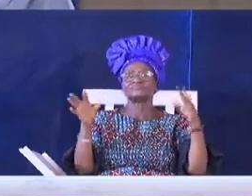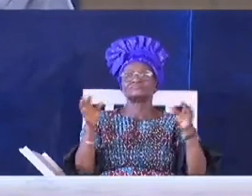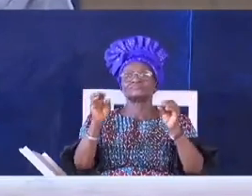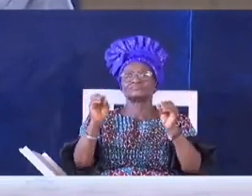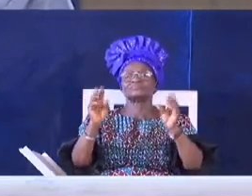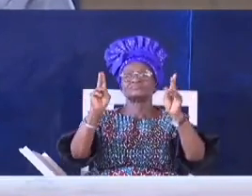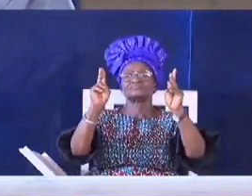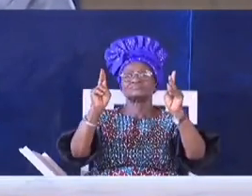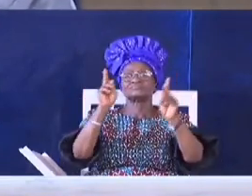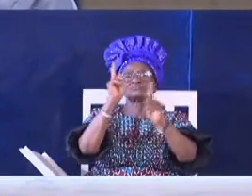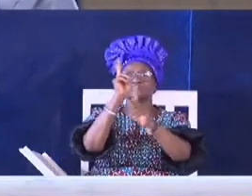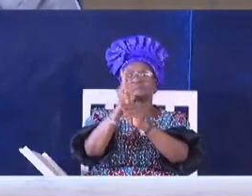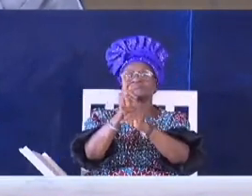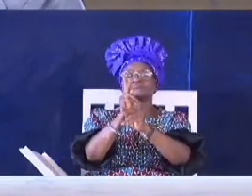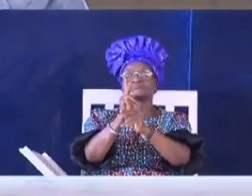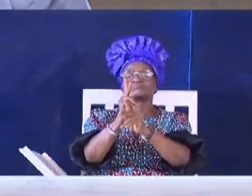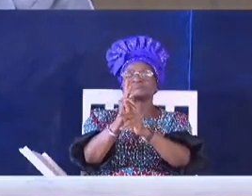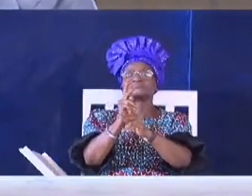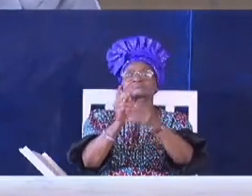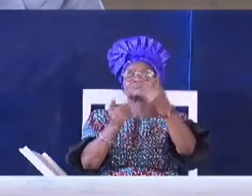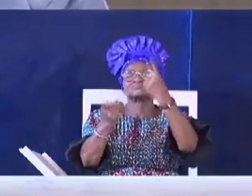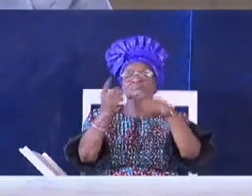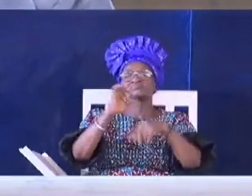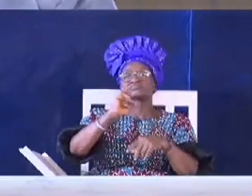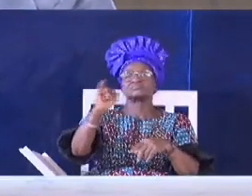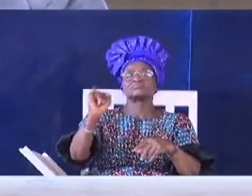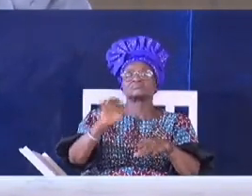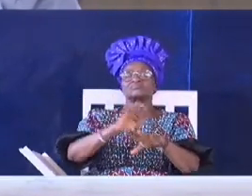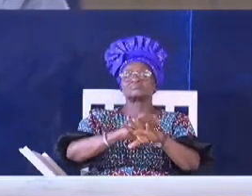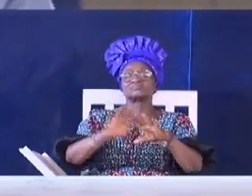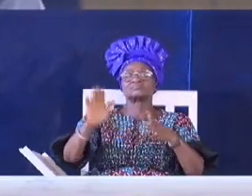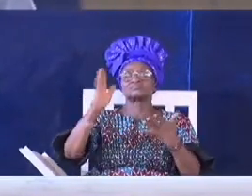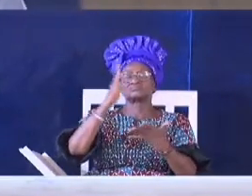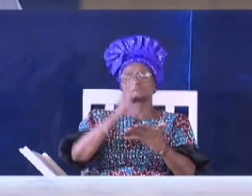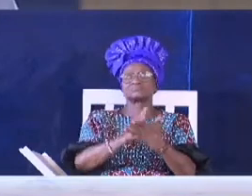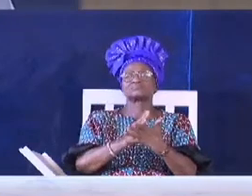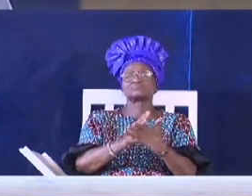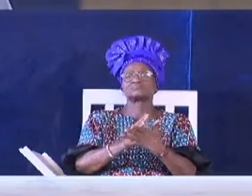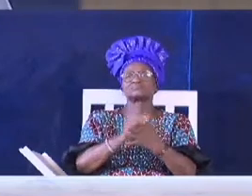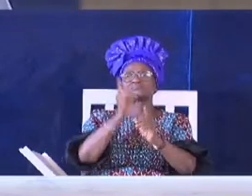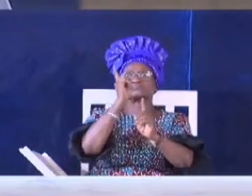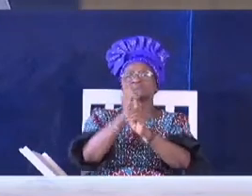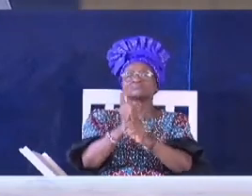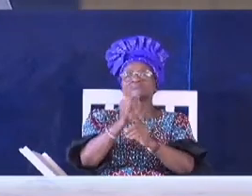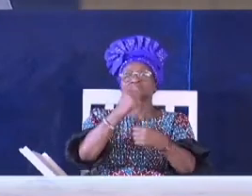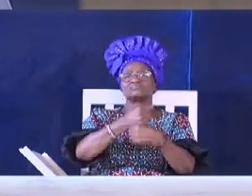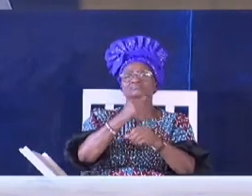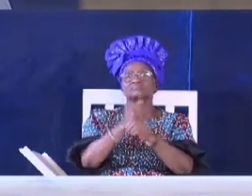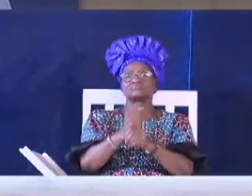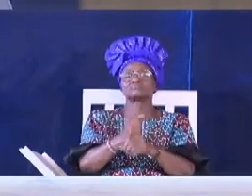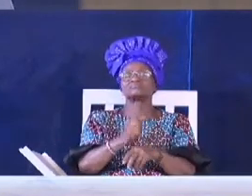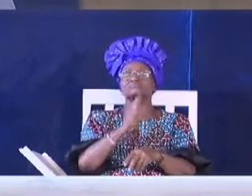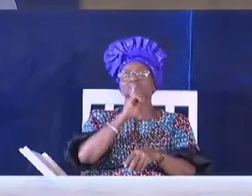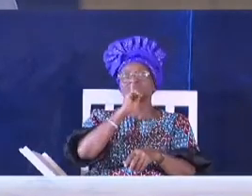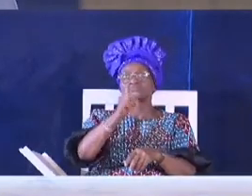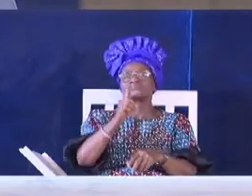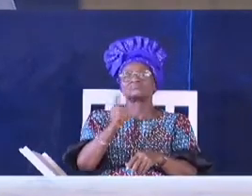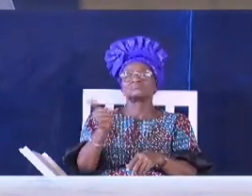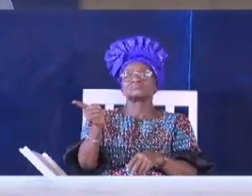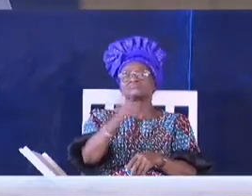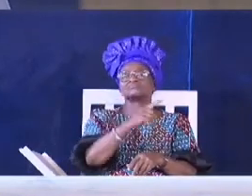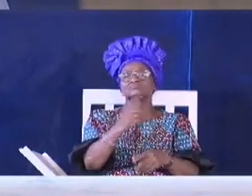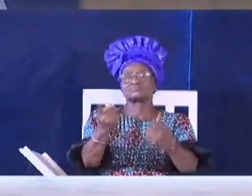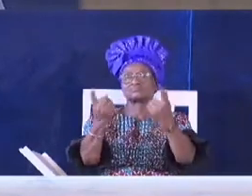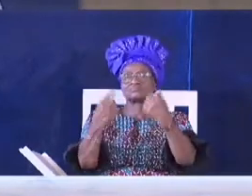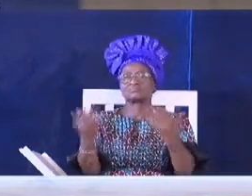Okay, keep coming. Don't stop. Just make sure you get there before we finish praying, because I'm about